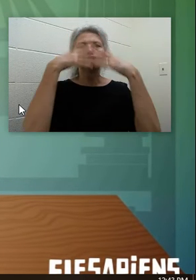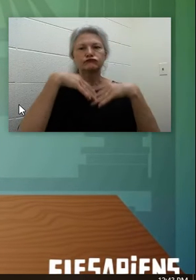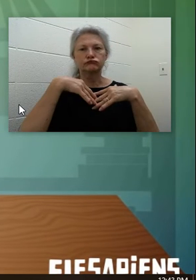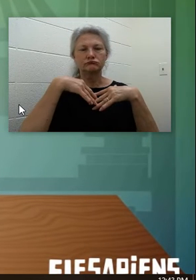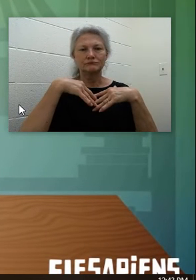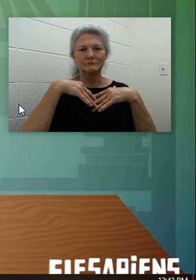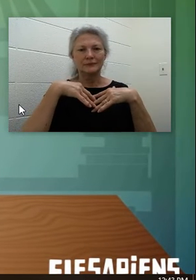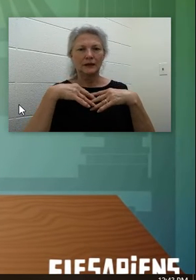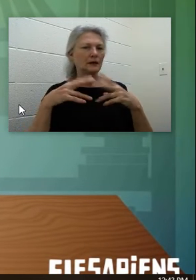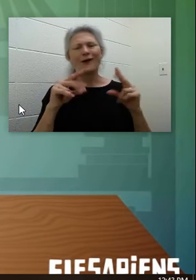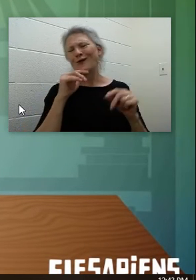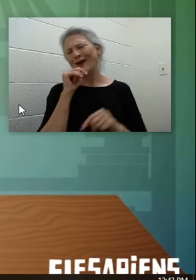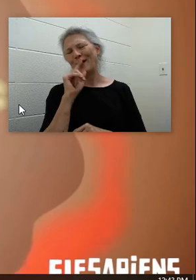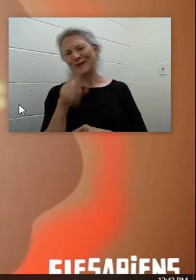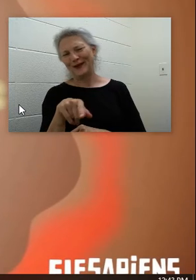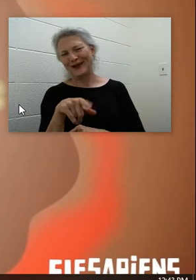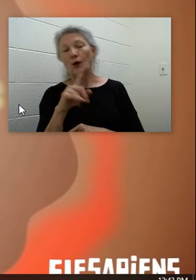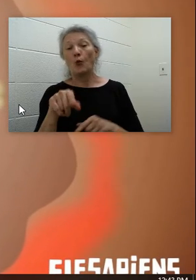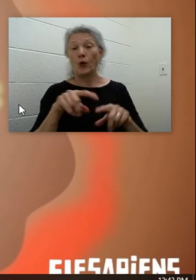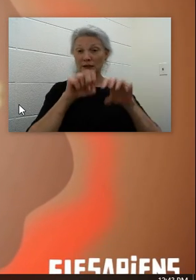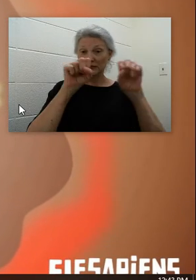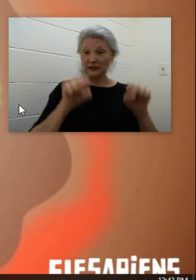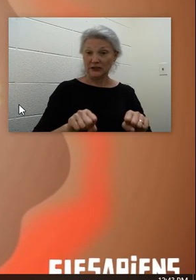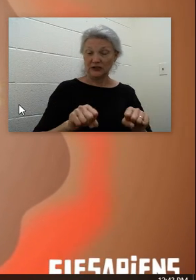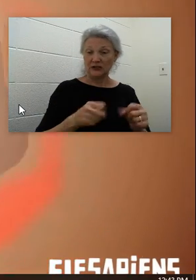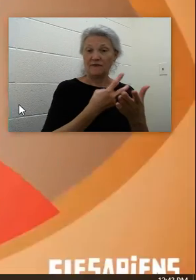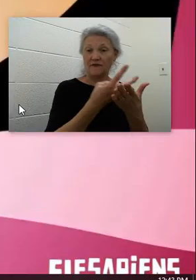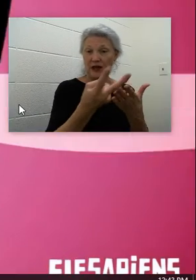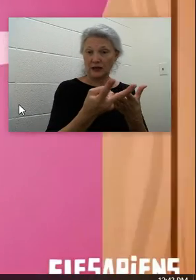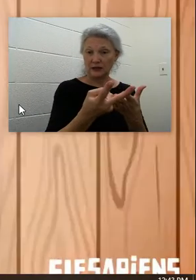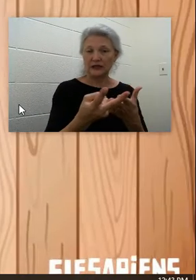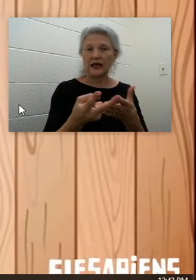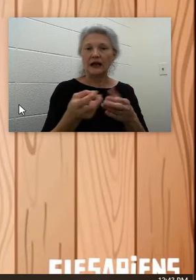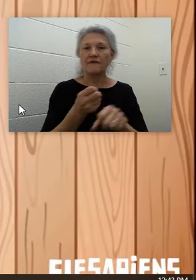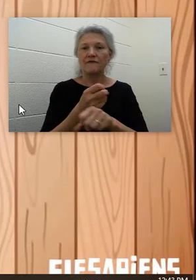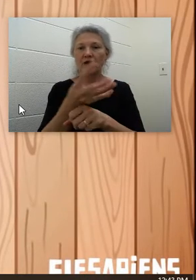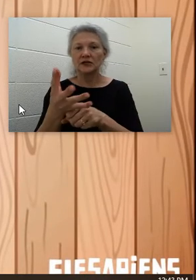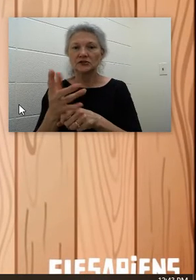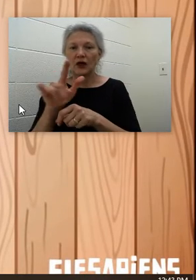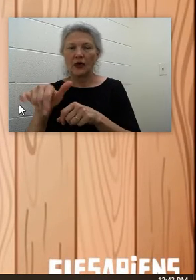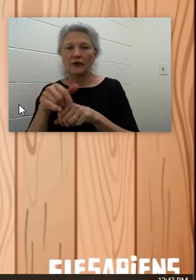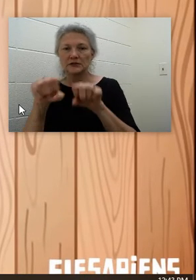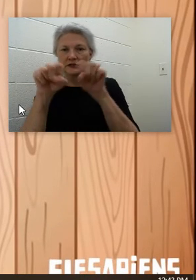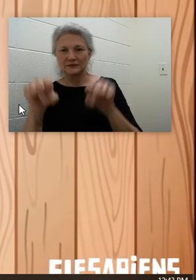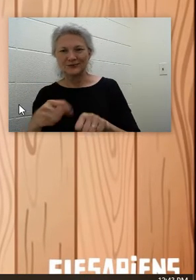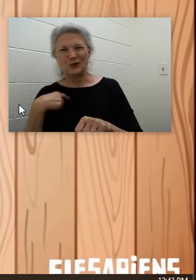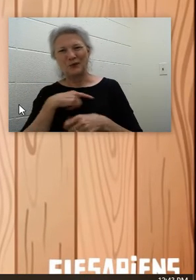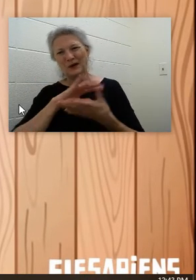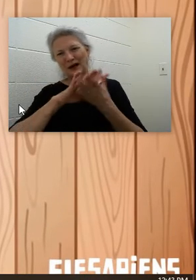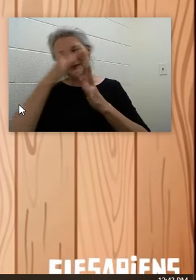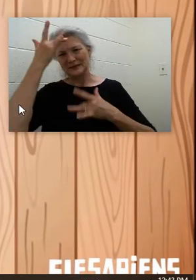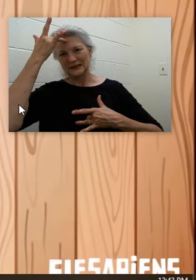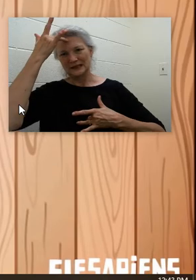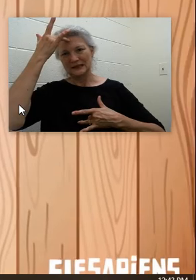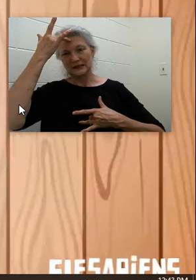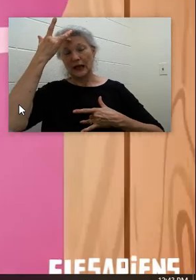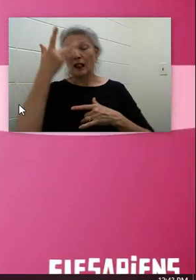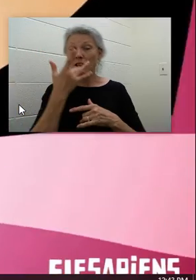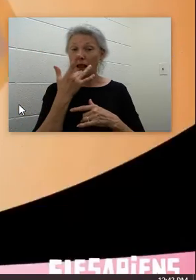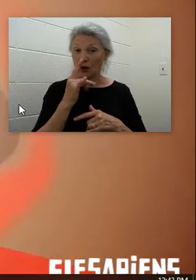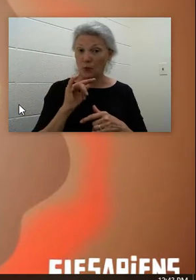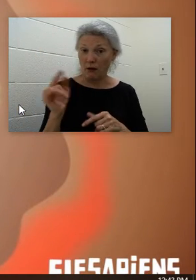Not necessarily. When a system fails, it affects our other systems and, in general, we get sick. Fortunately,